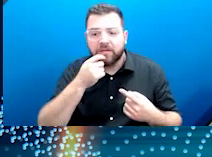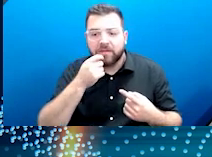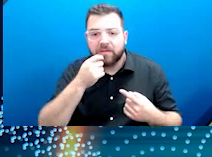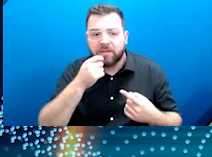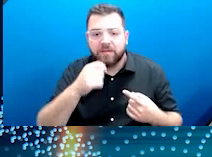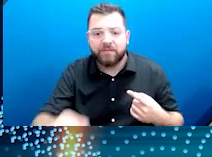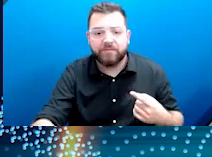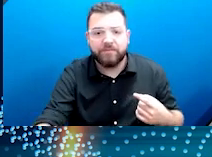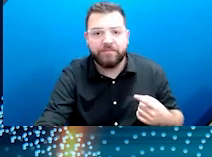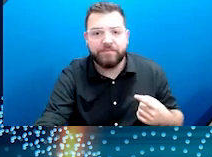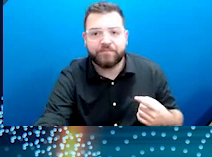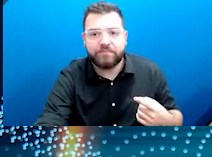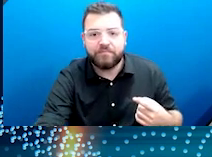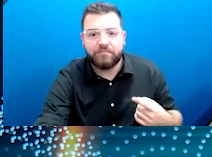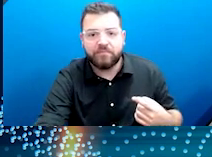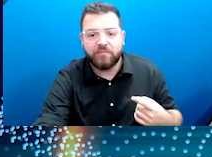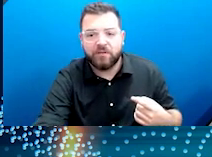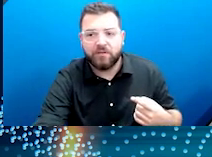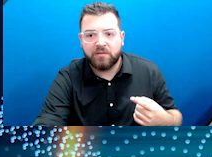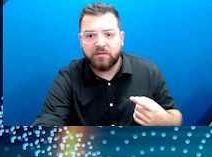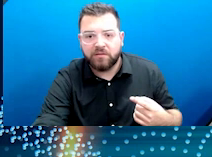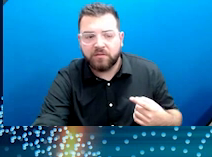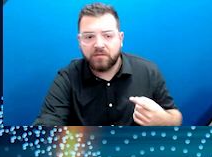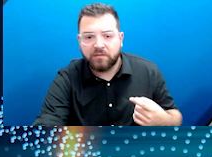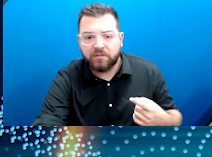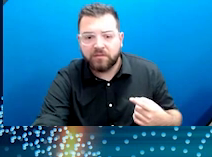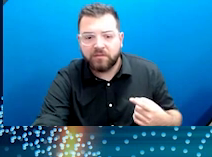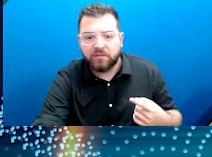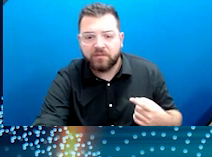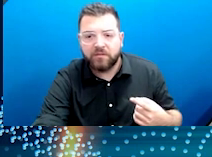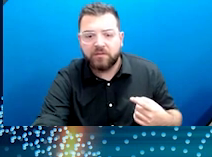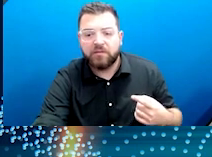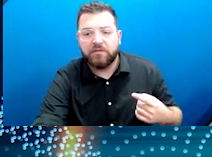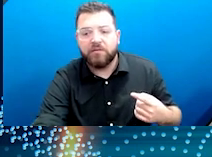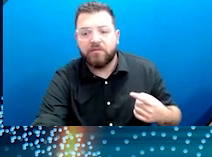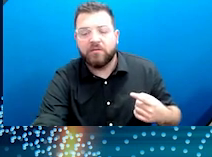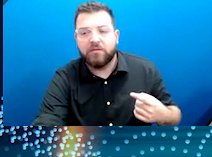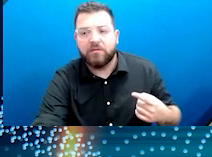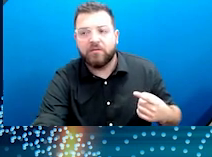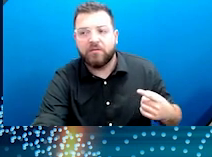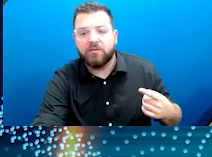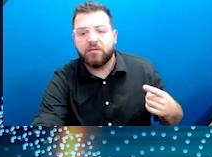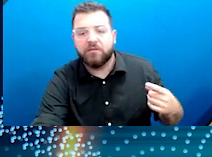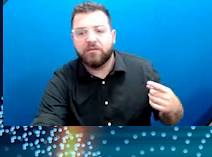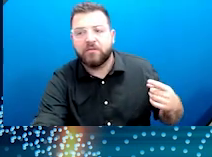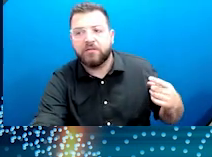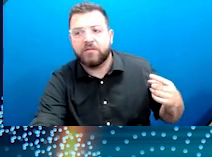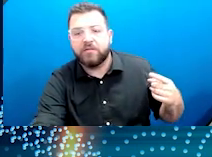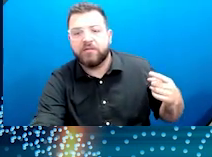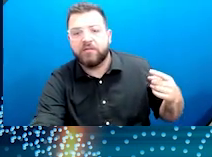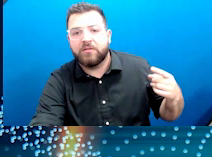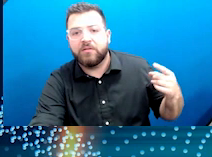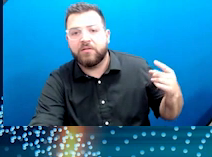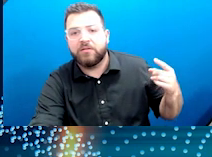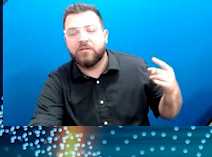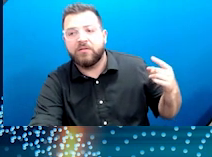shallow level with it, like if you ask it those first three things, it'll only give you those first three things and that's all you know. But like I said, if I went back and said, explain this one point,